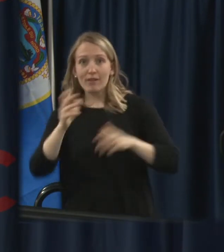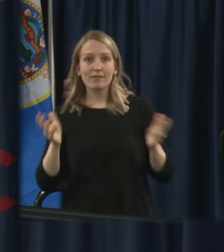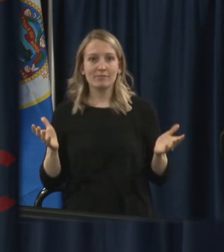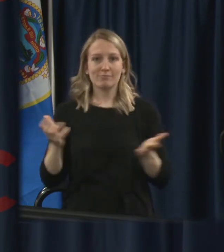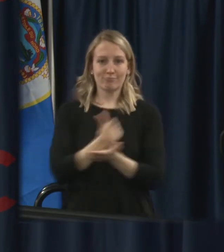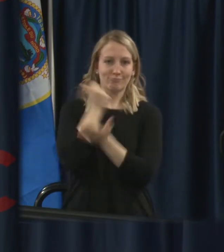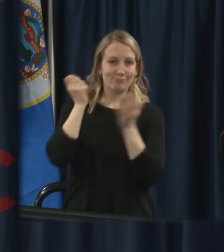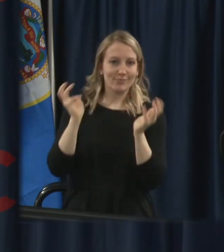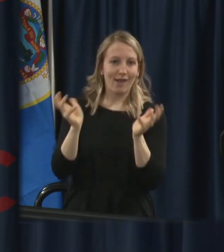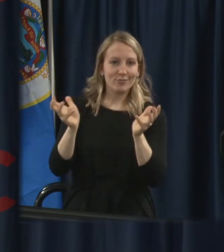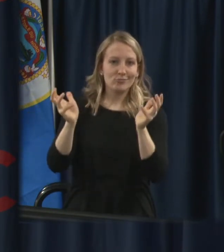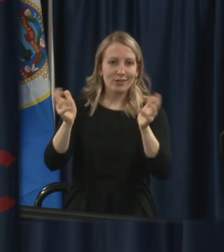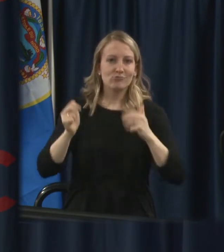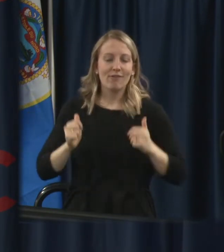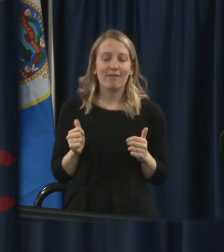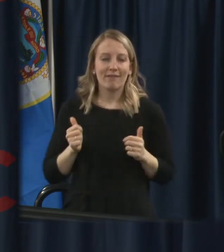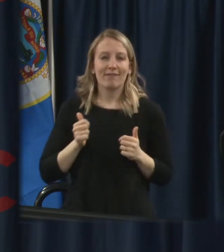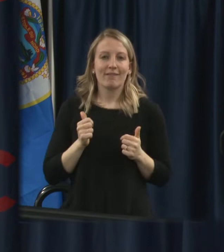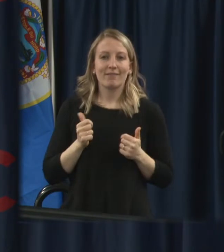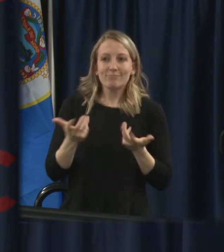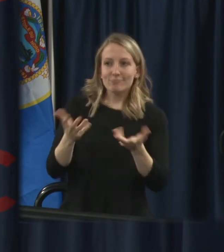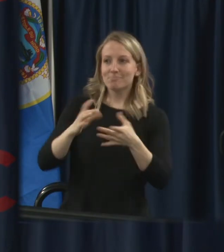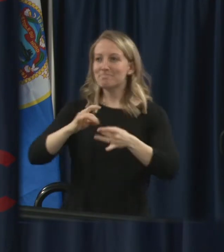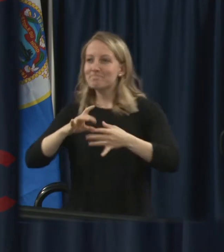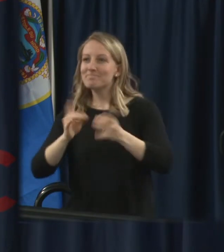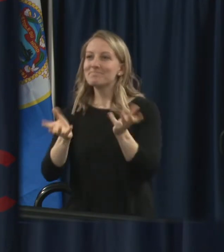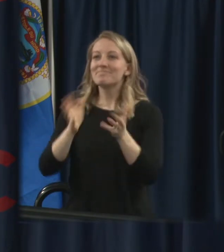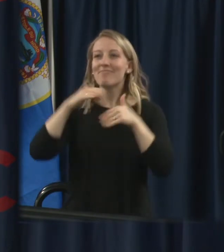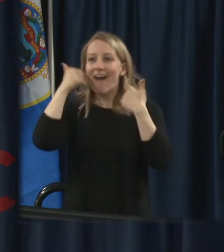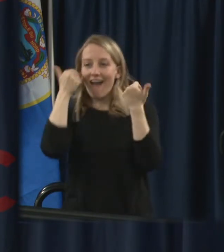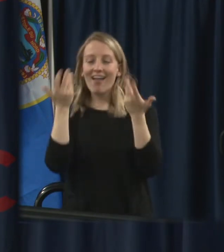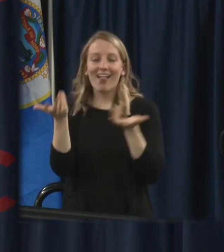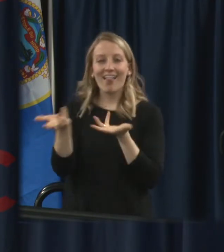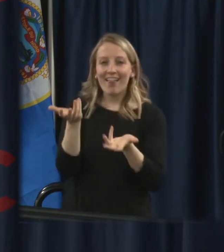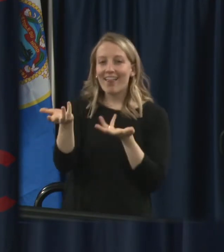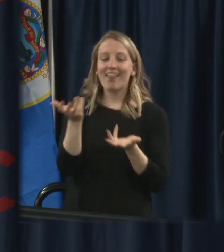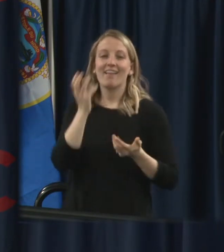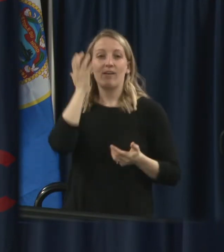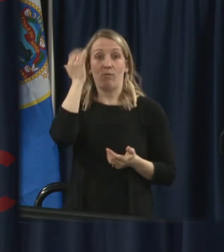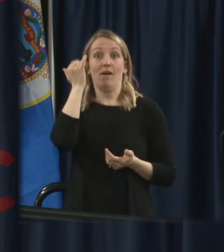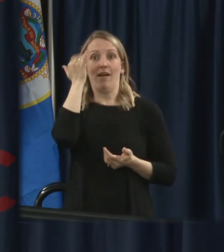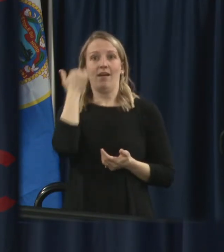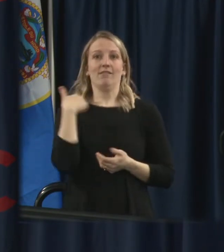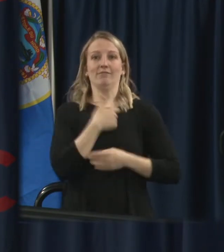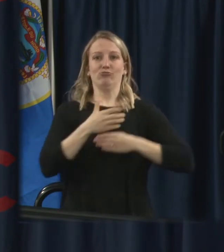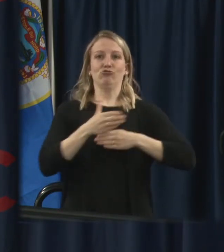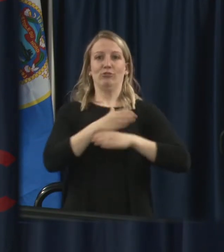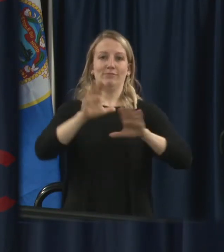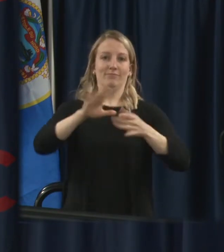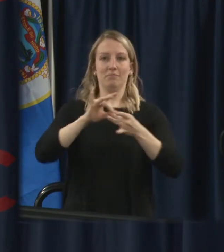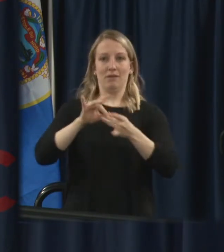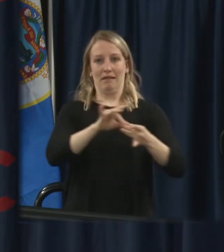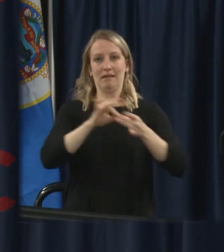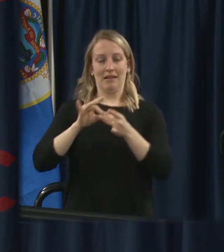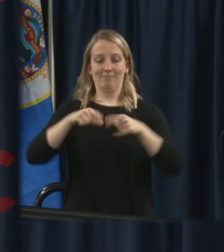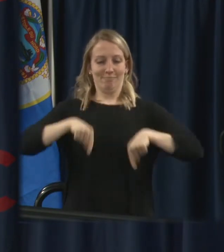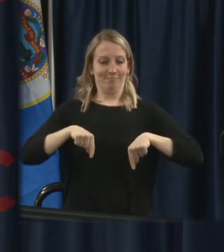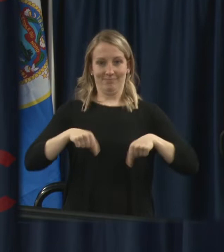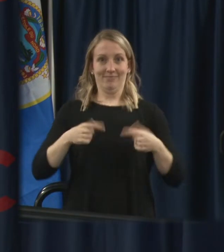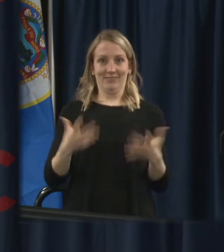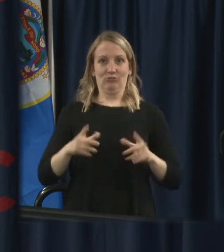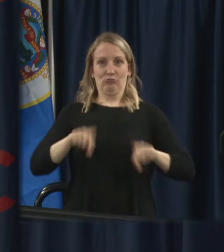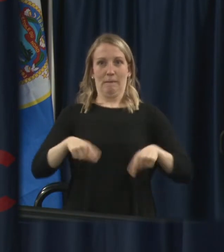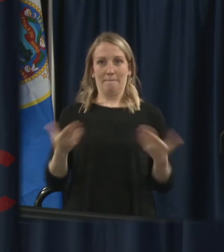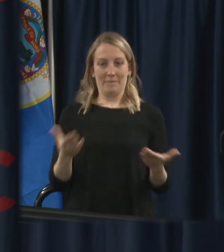a conversation, talk to each other, smile, because again, we share this great bond and we went to this great